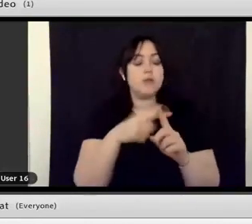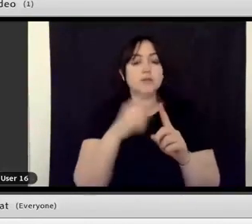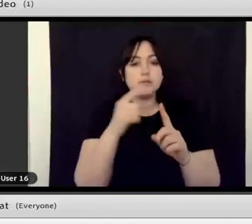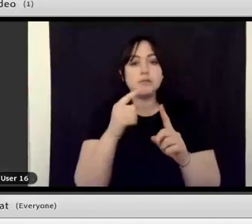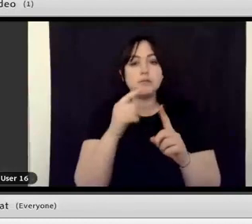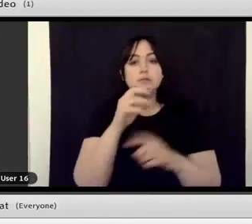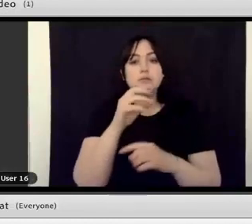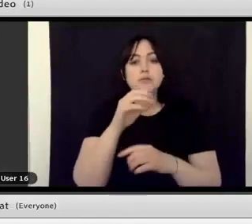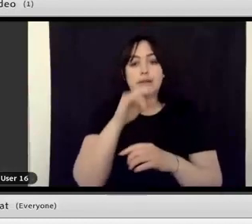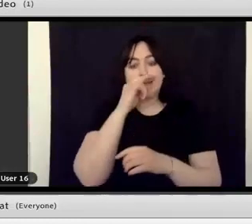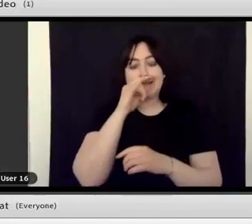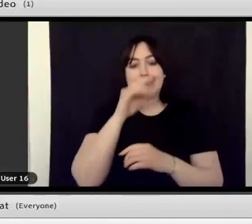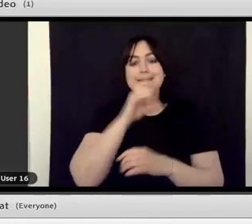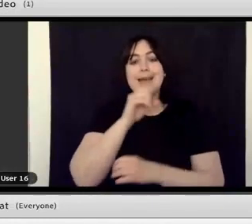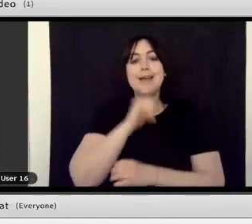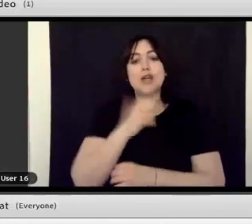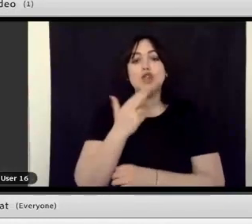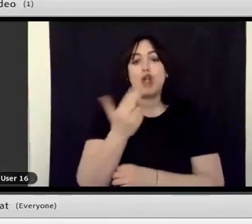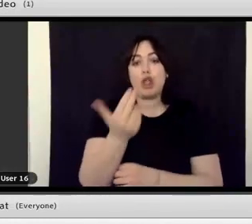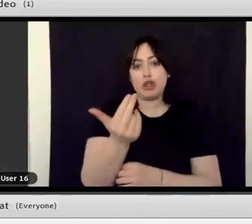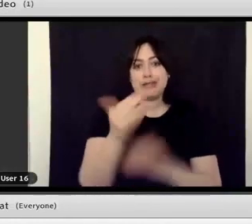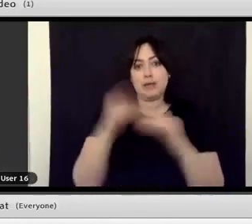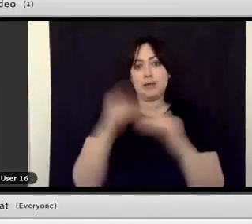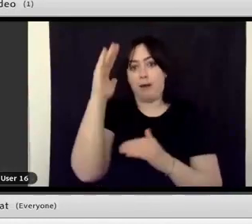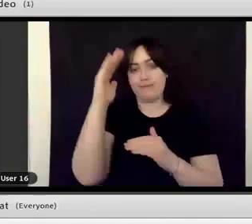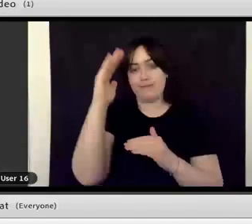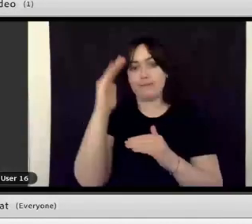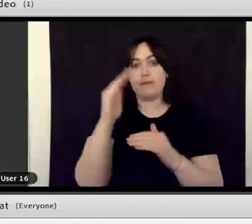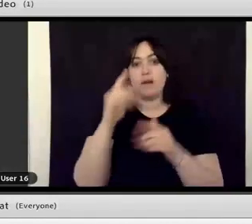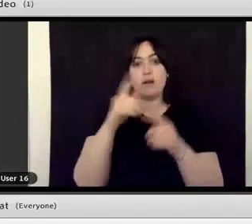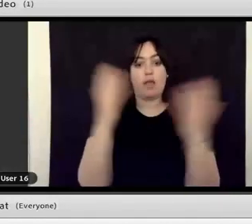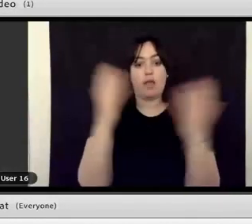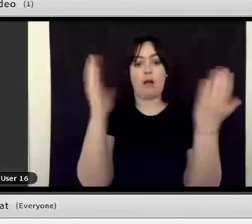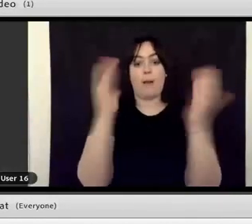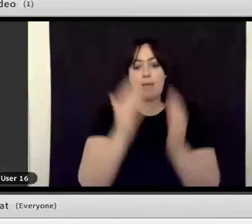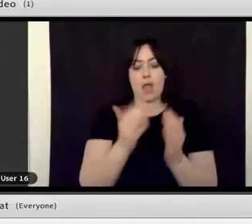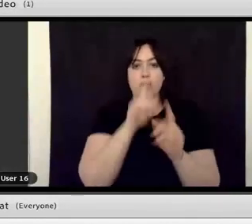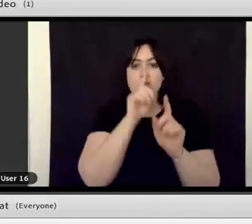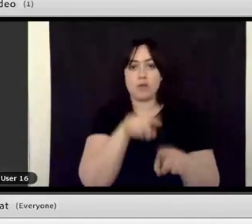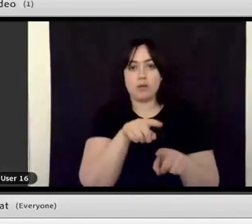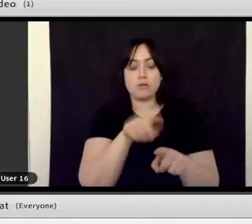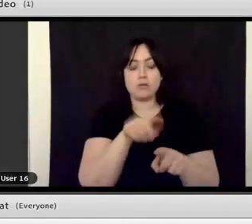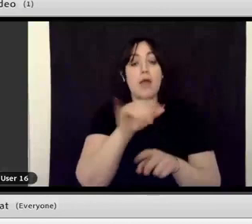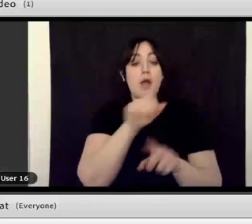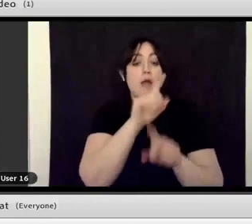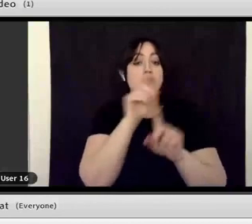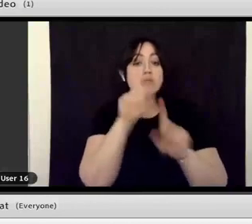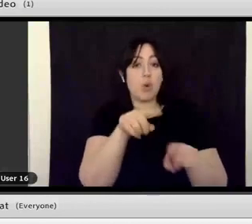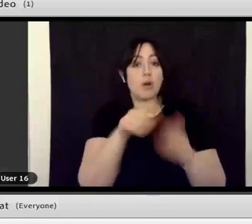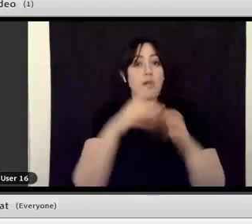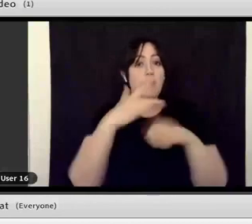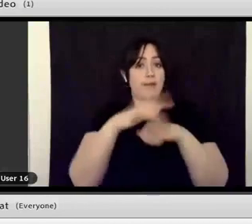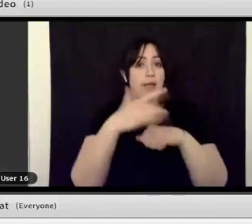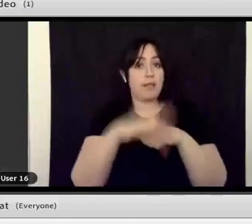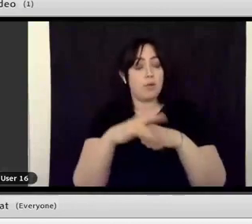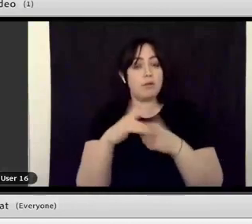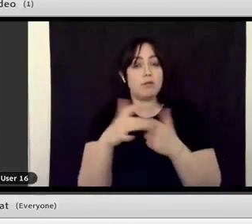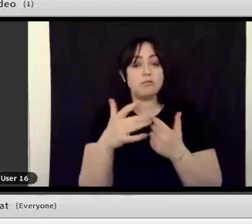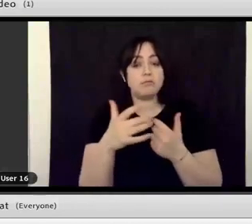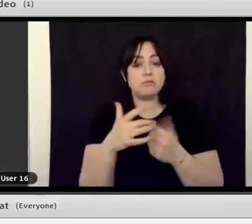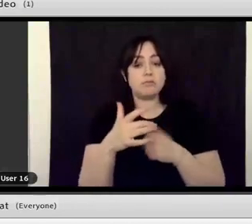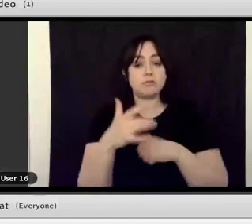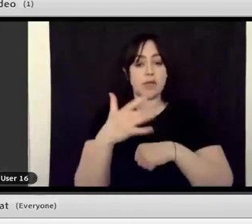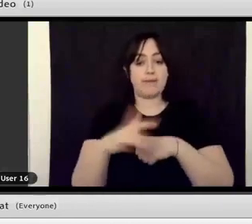above and compare the results. The report is available, and it's available in the